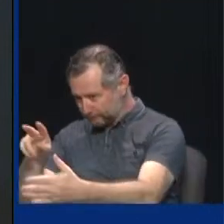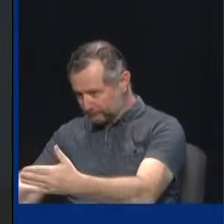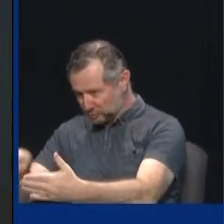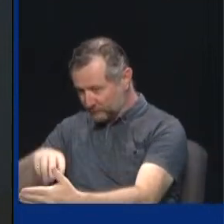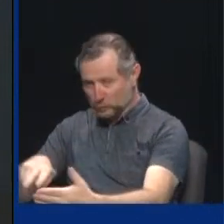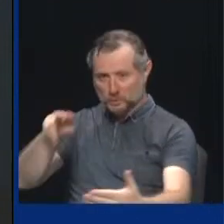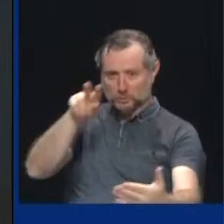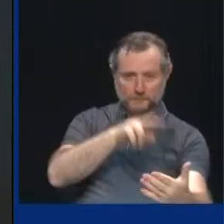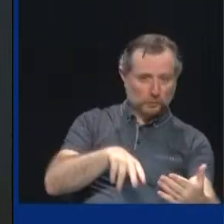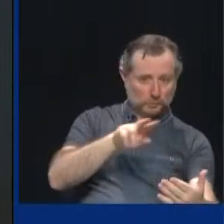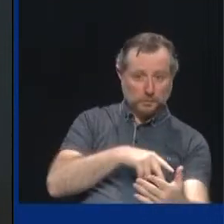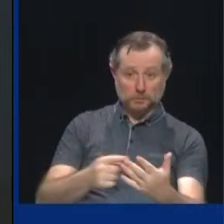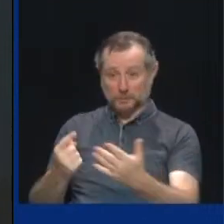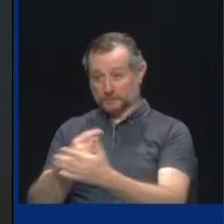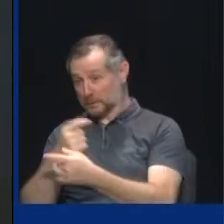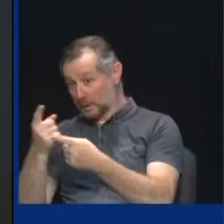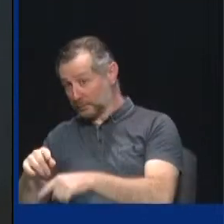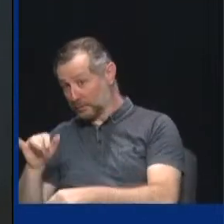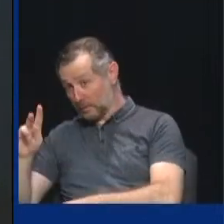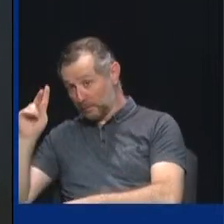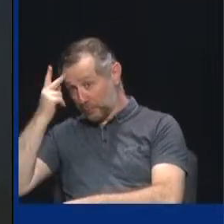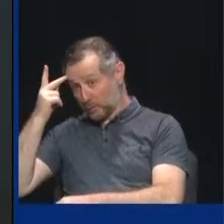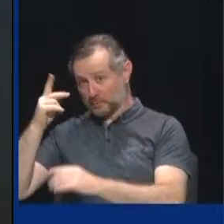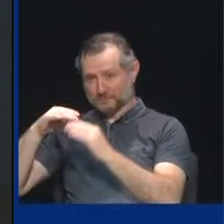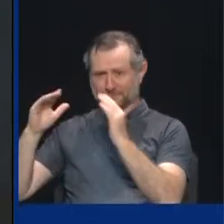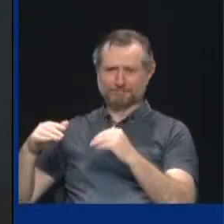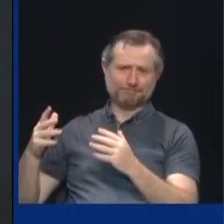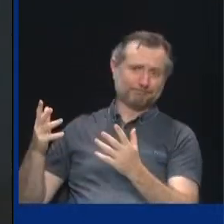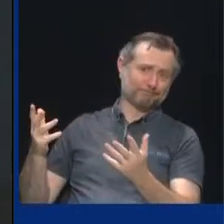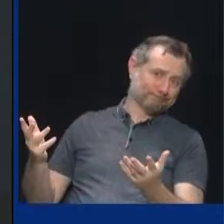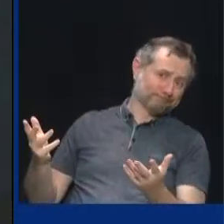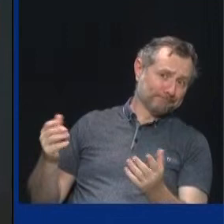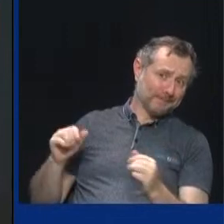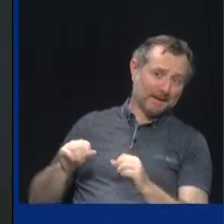political system? Yes, that is undeniable.